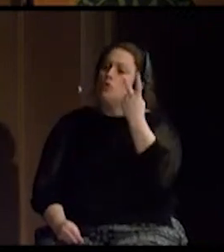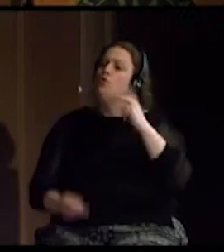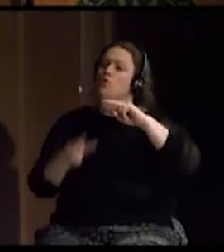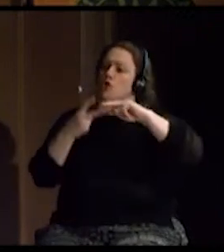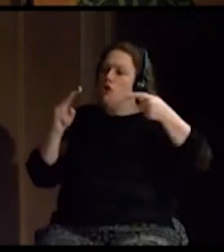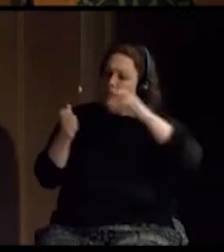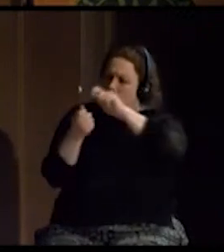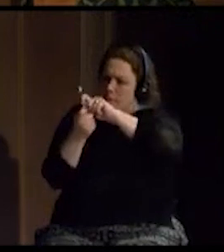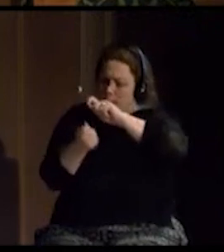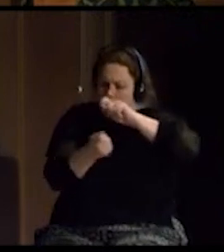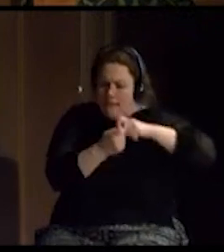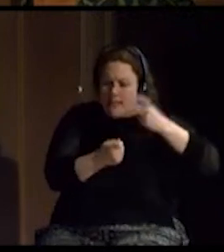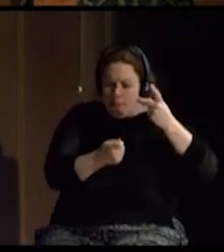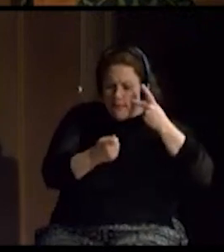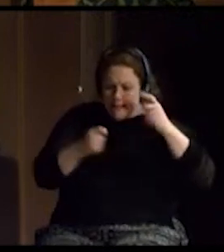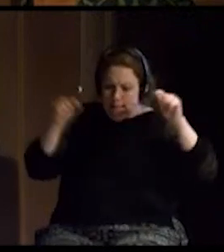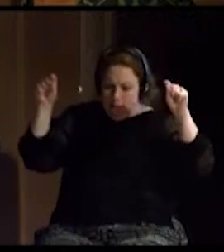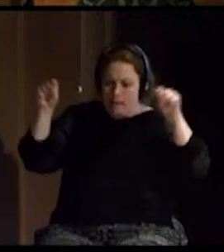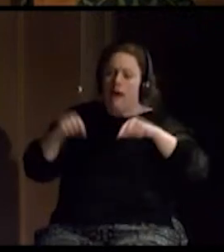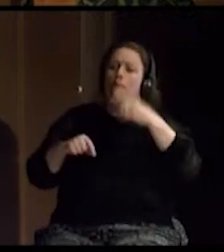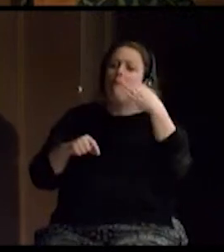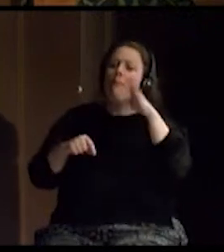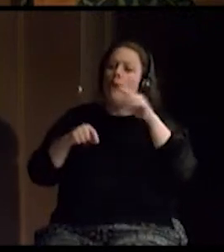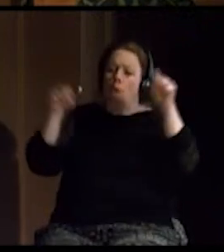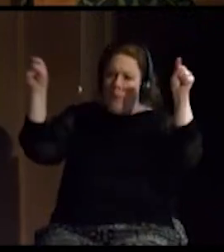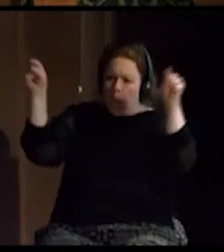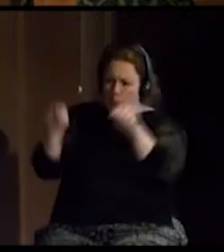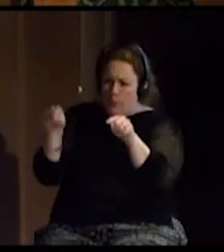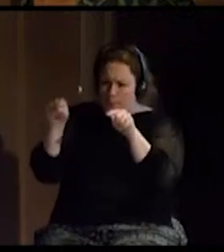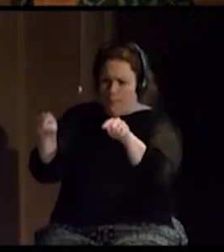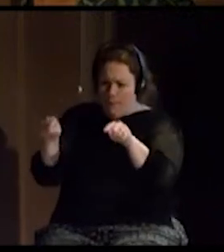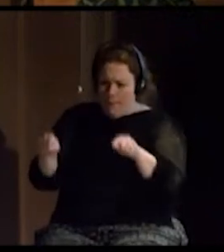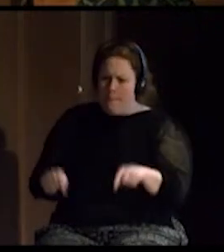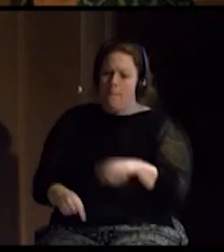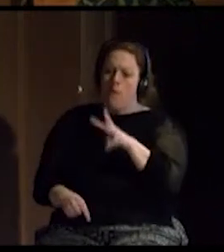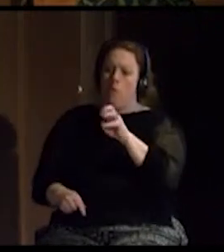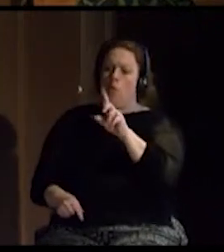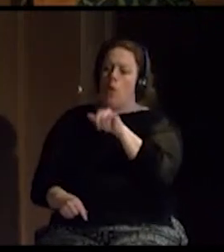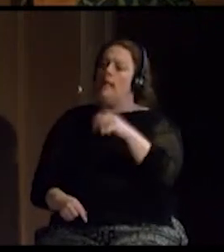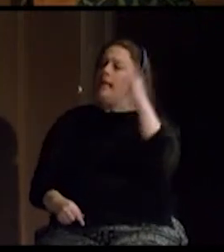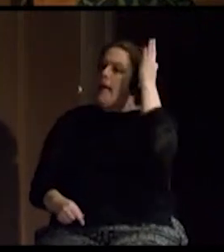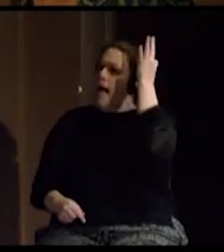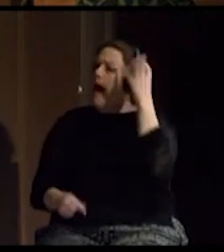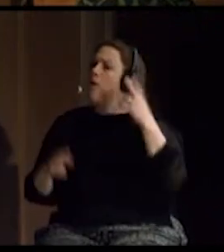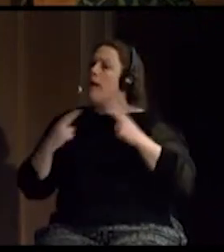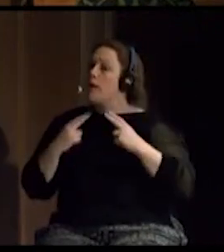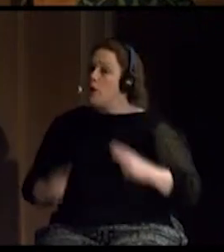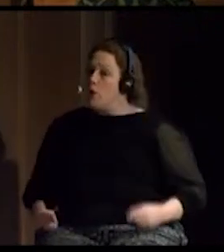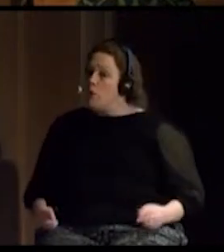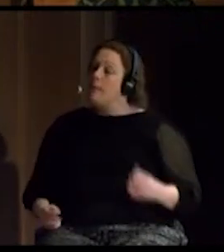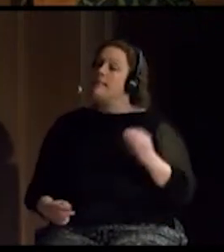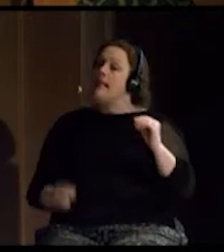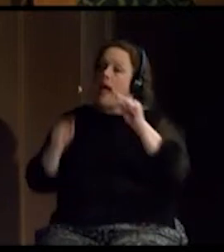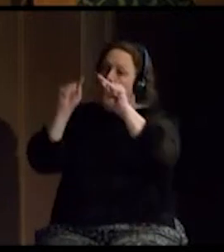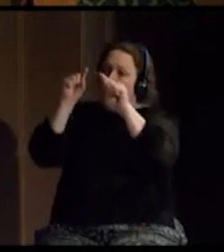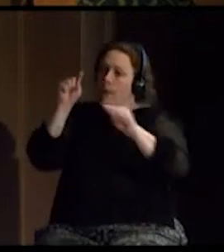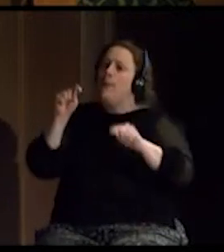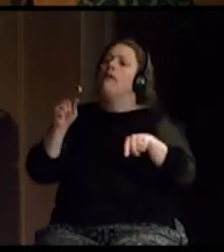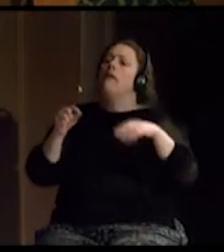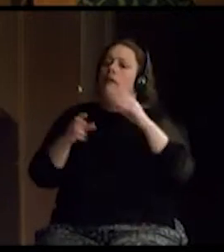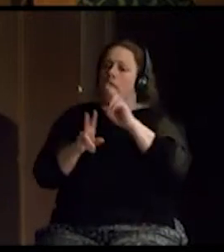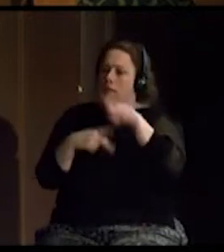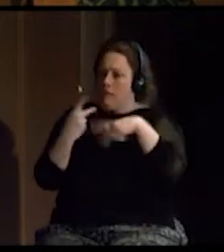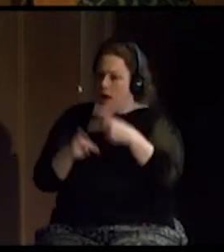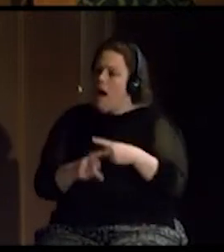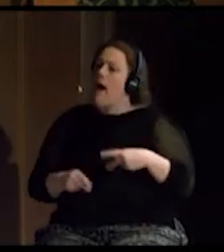arrows here that are linked to hair follicle development and woolly hair in humans. And these results then show that the